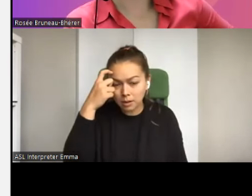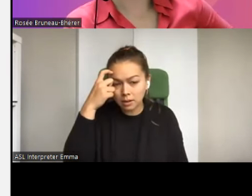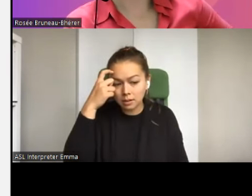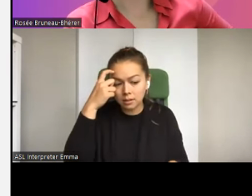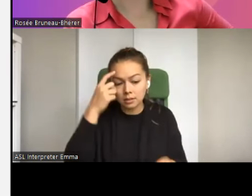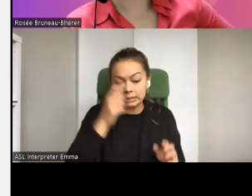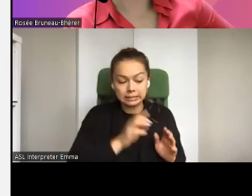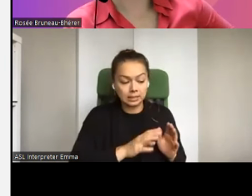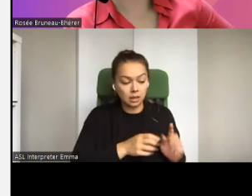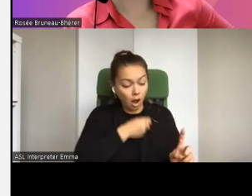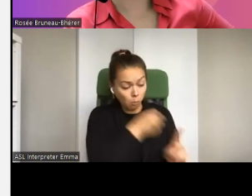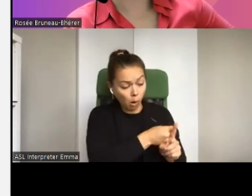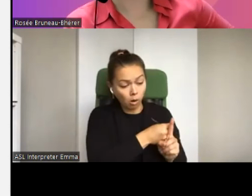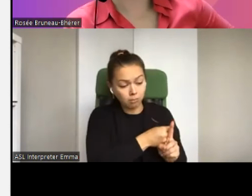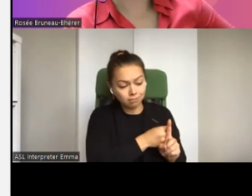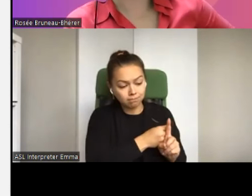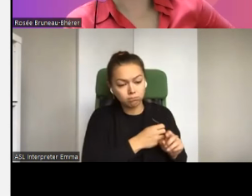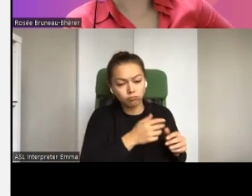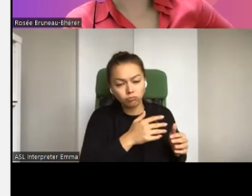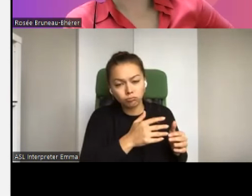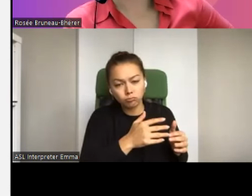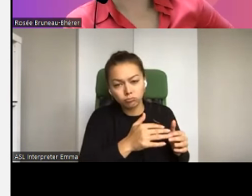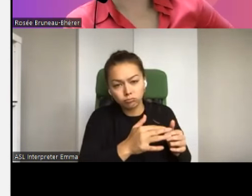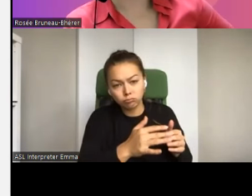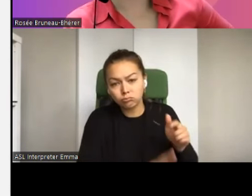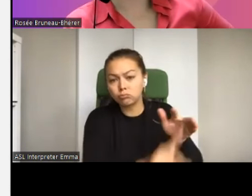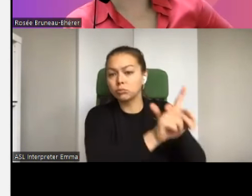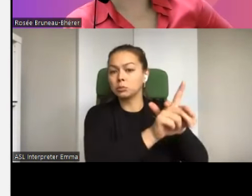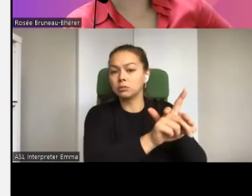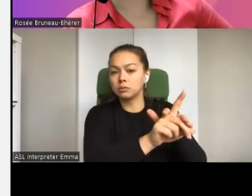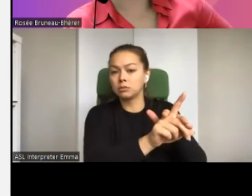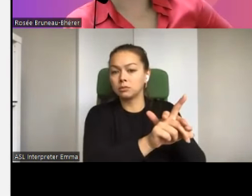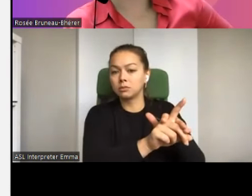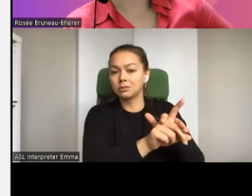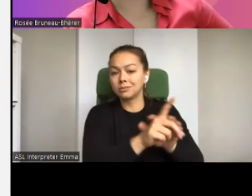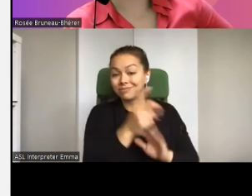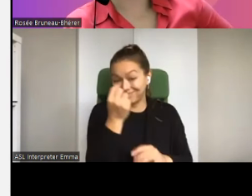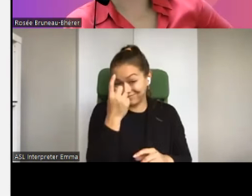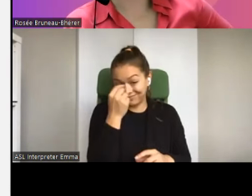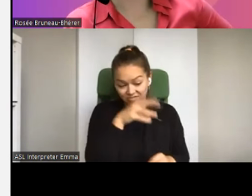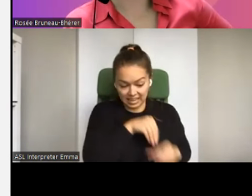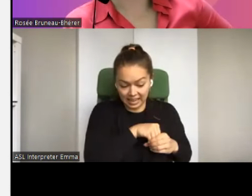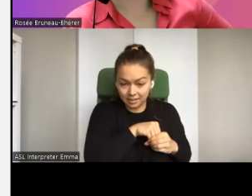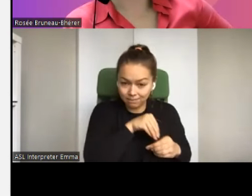interpersonal. It's not someone who talks badly about another person. It's